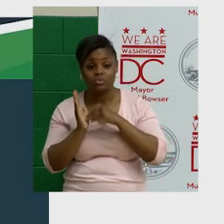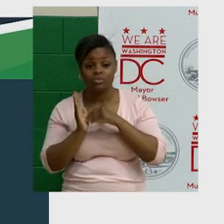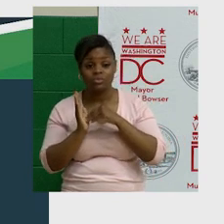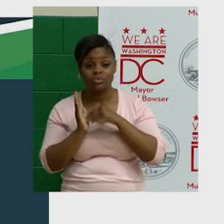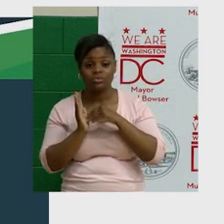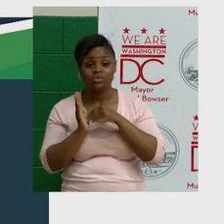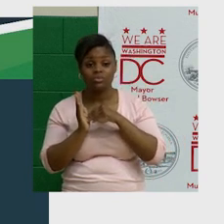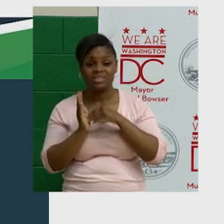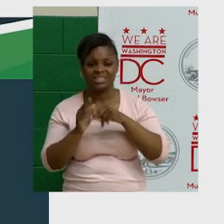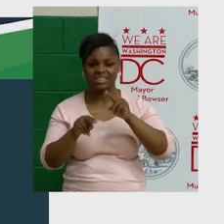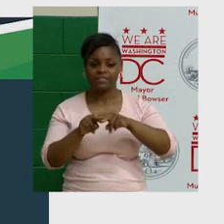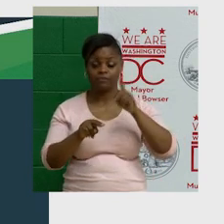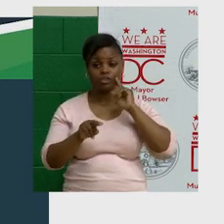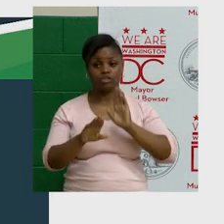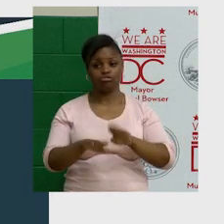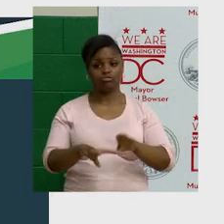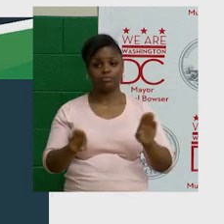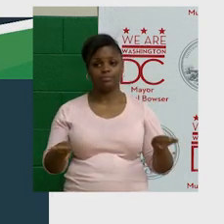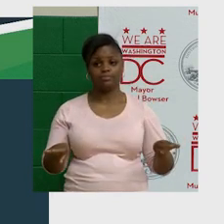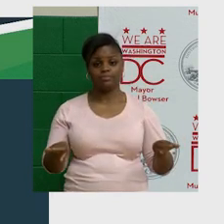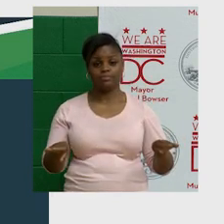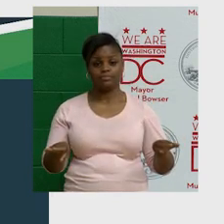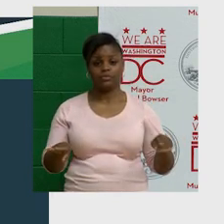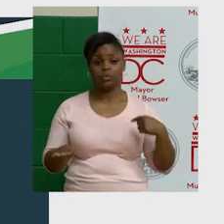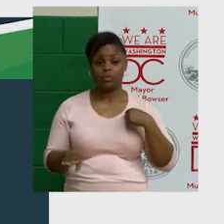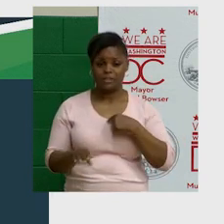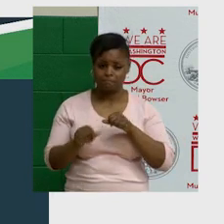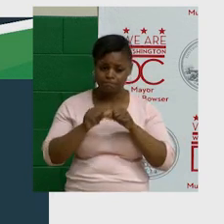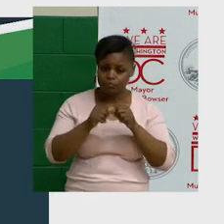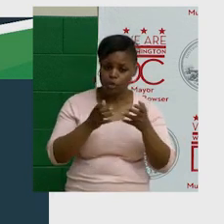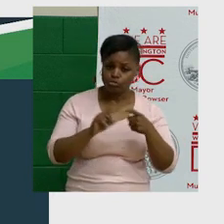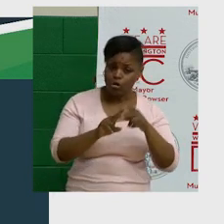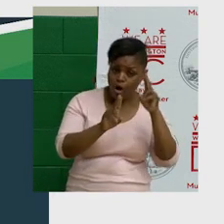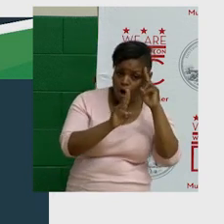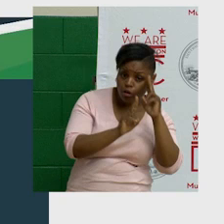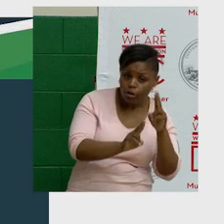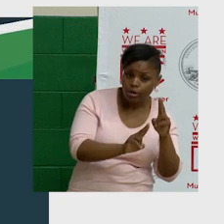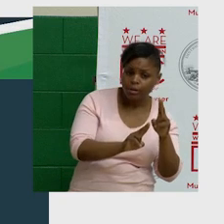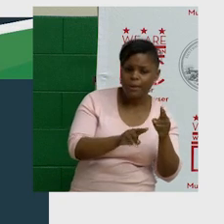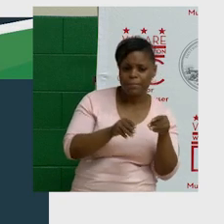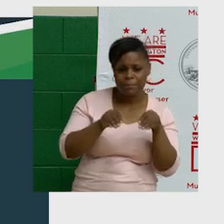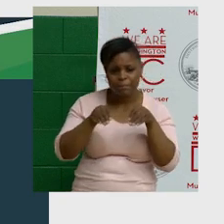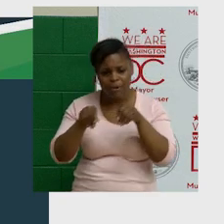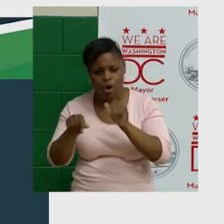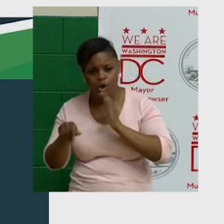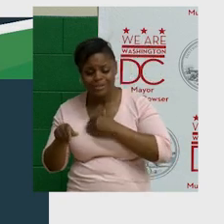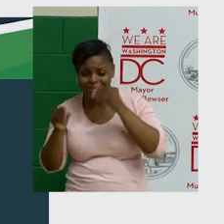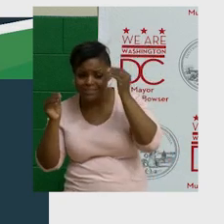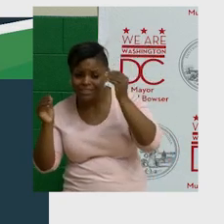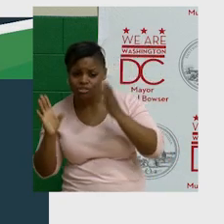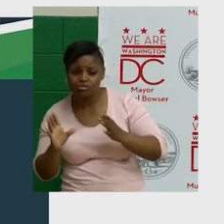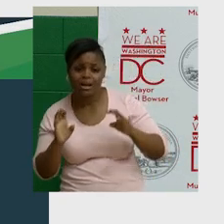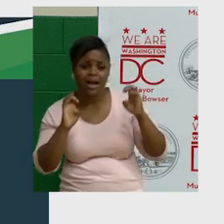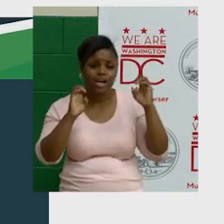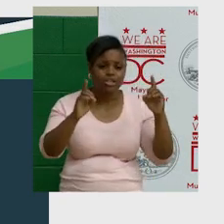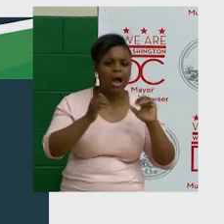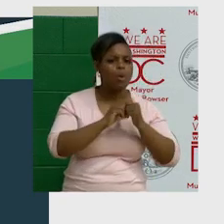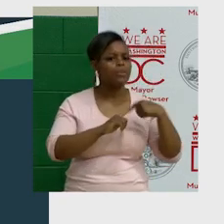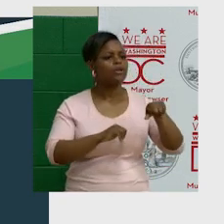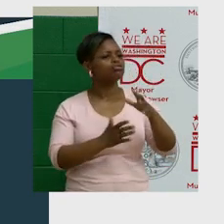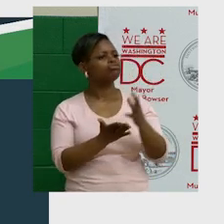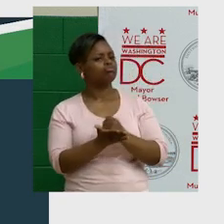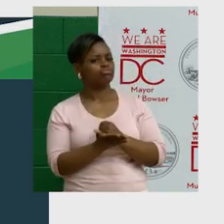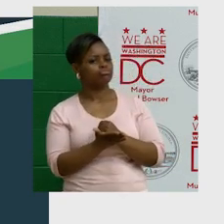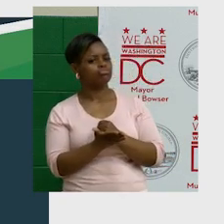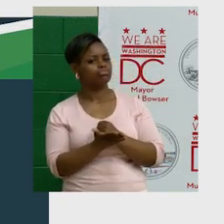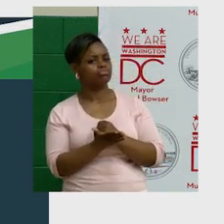very hard to continue to try to honor and compensate our teachers and our educators to the degree that they deserve. And